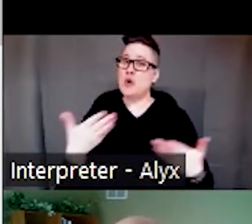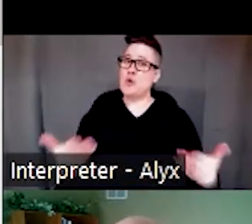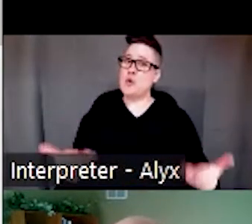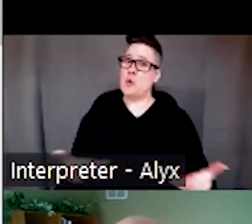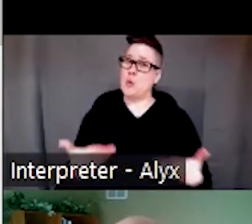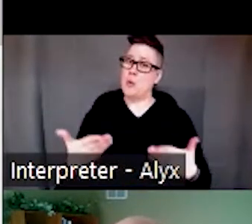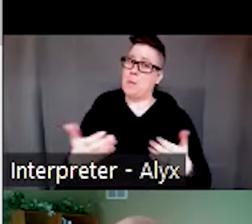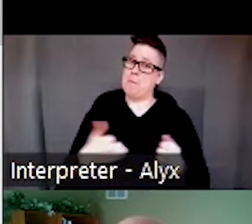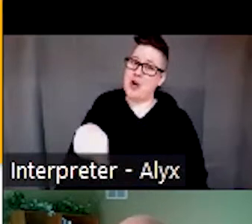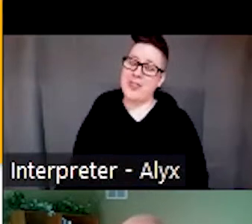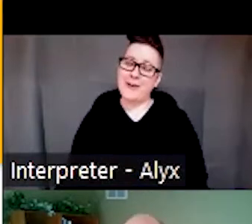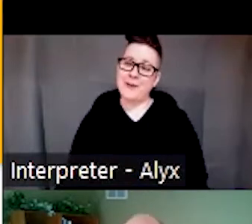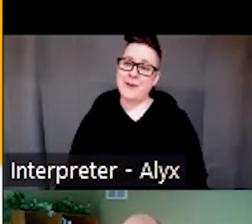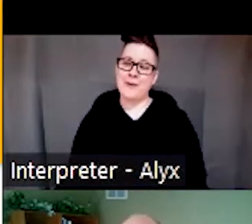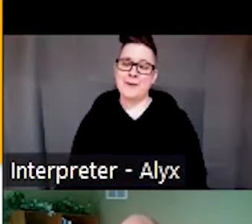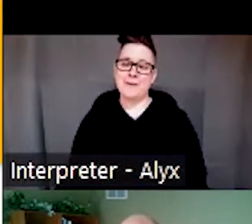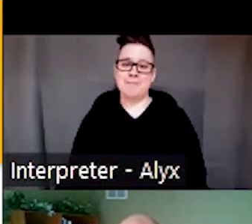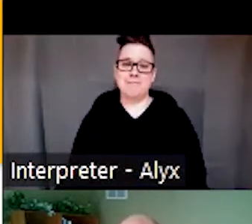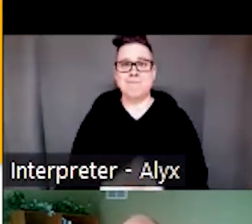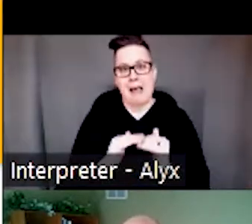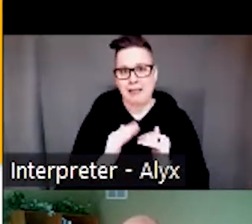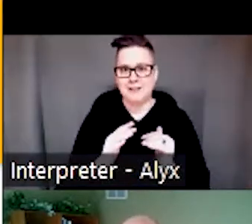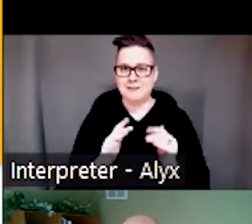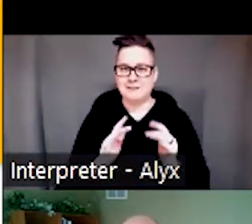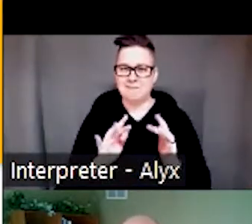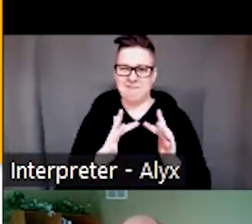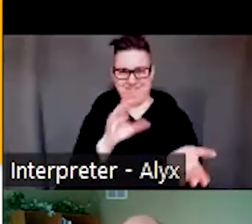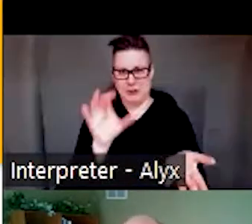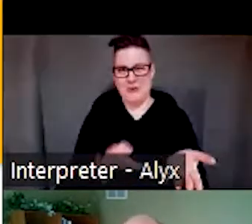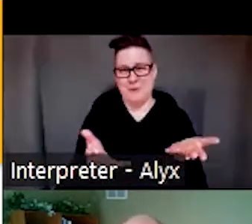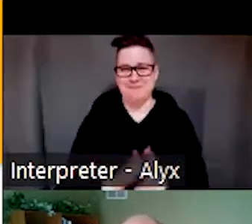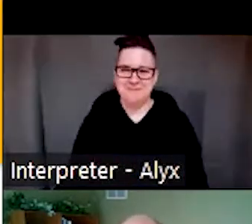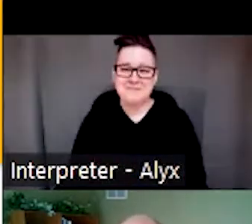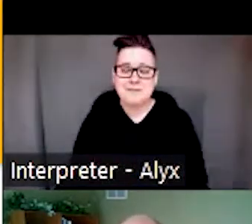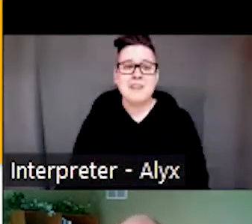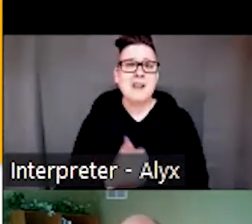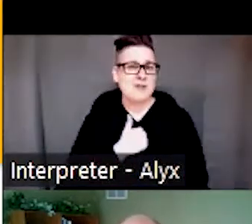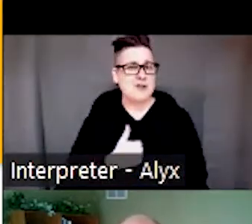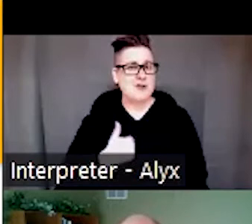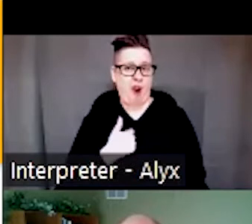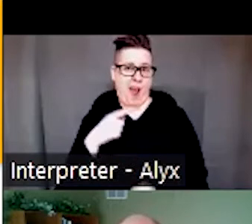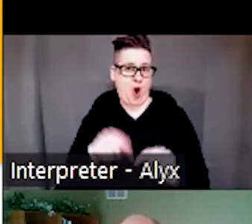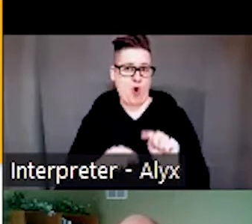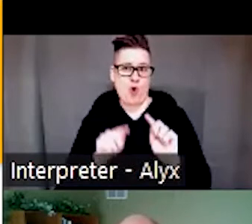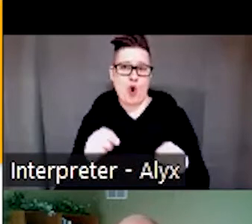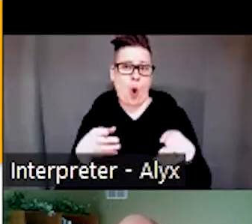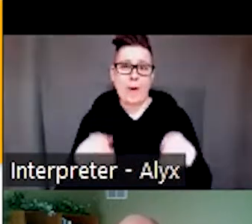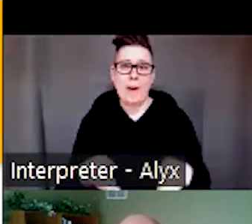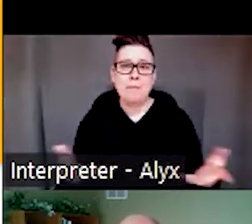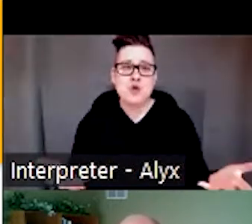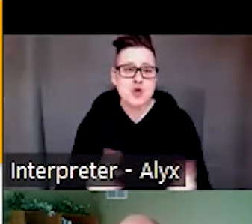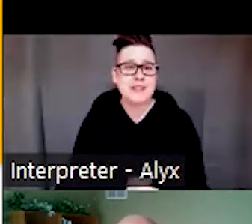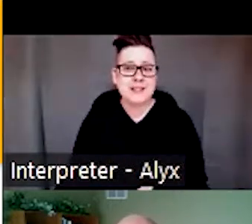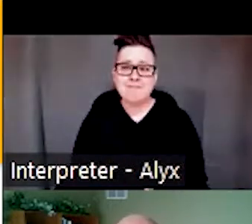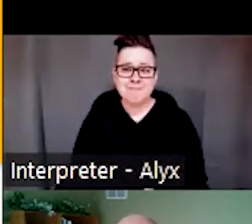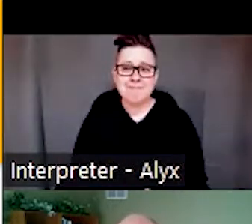you, at least virtually. Yeah, I'm sorry that I wasn't able to be there in person